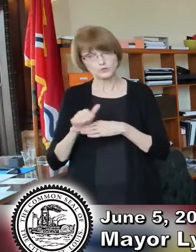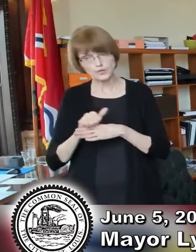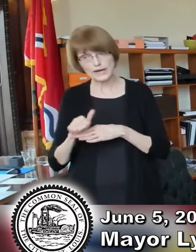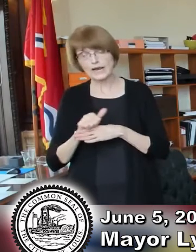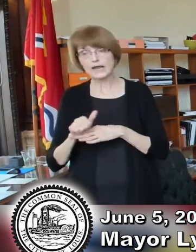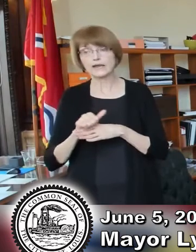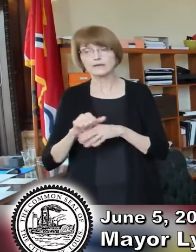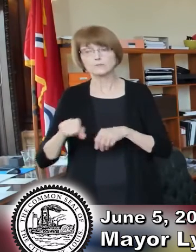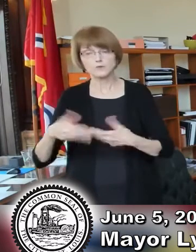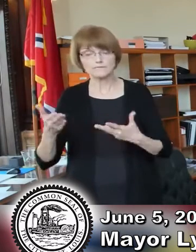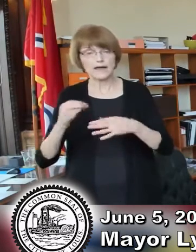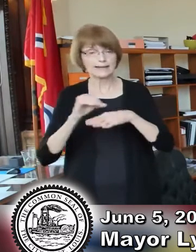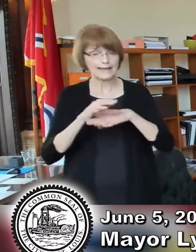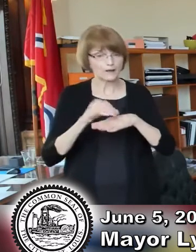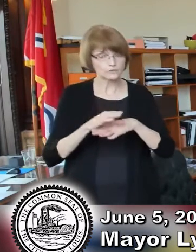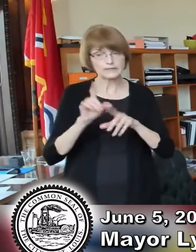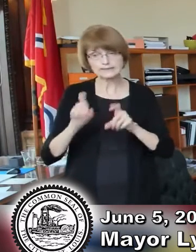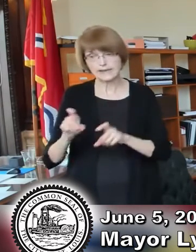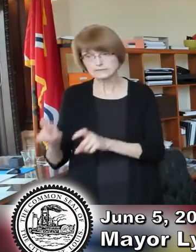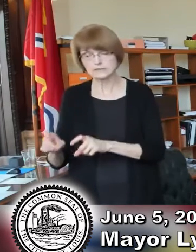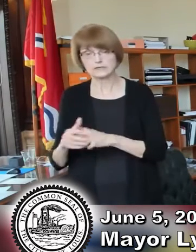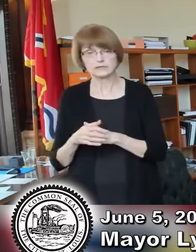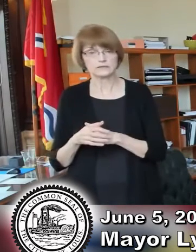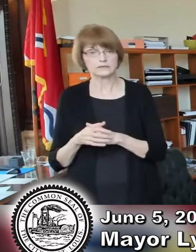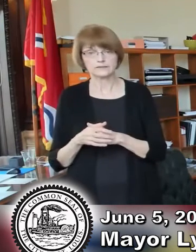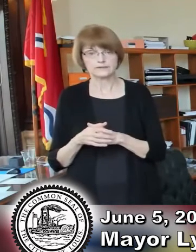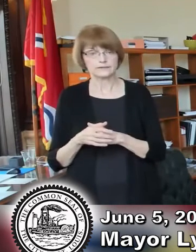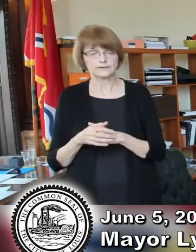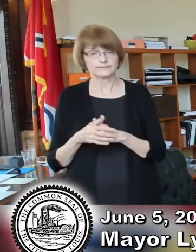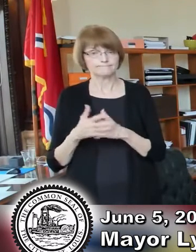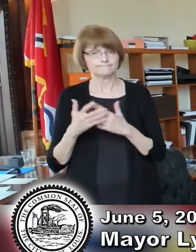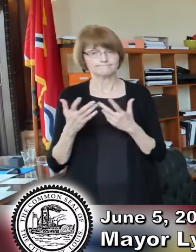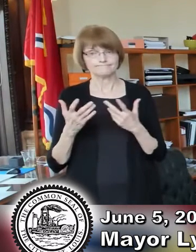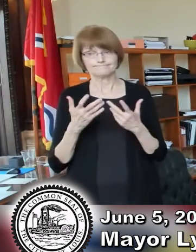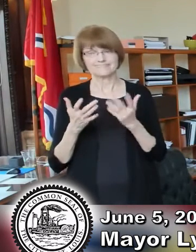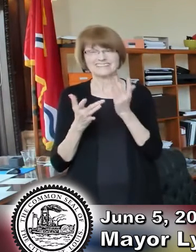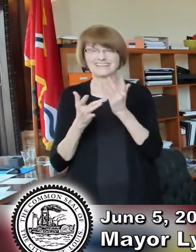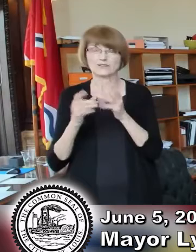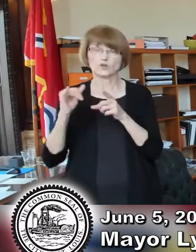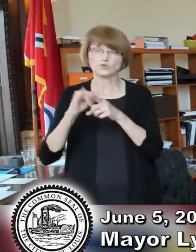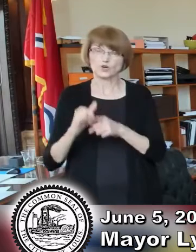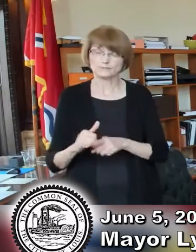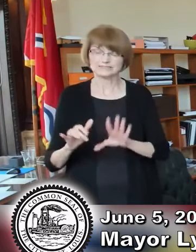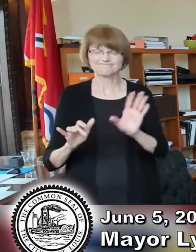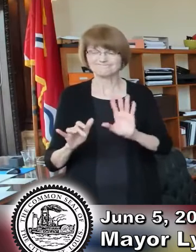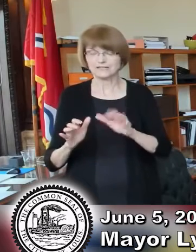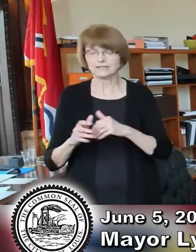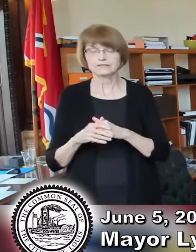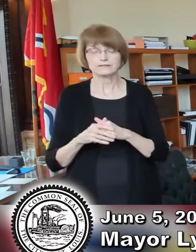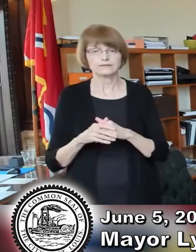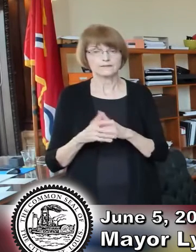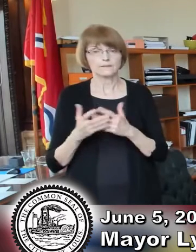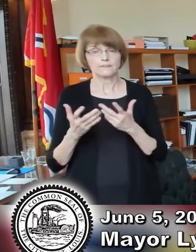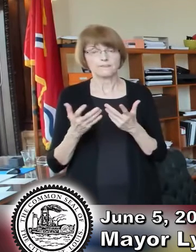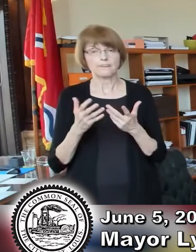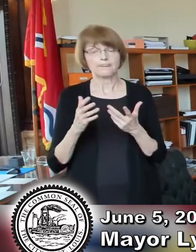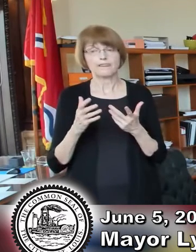counseling and testing services, which include, these are some technical terms. So, desirable